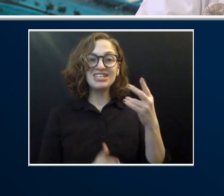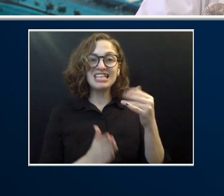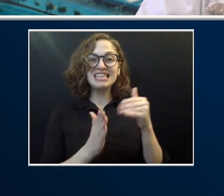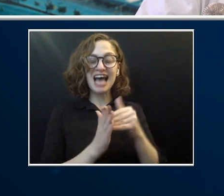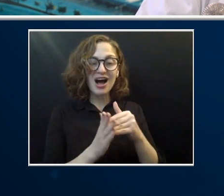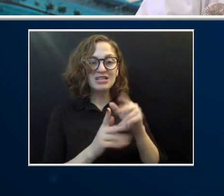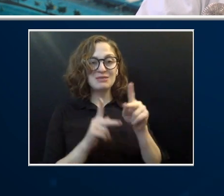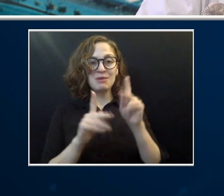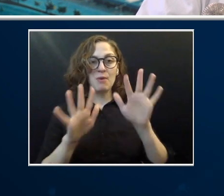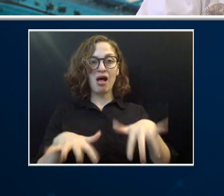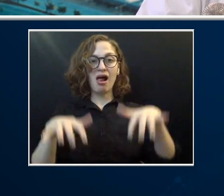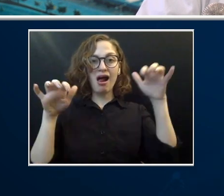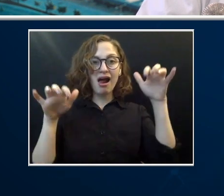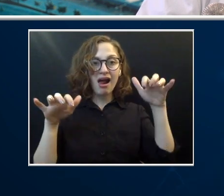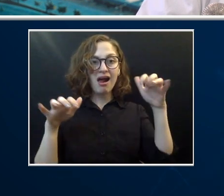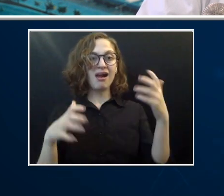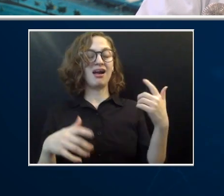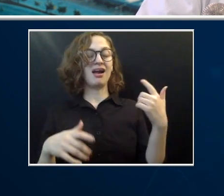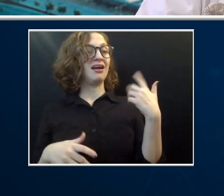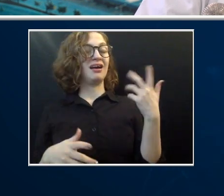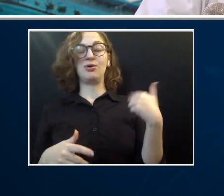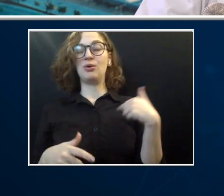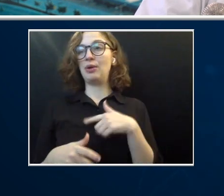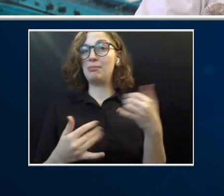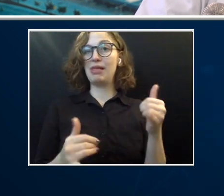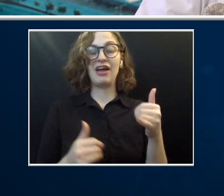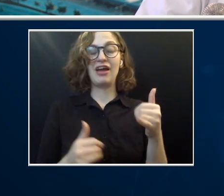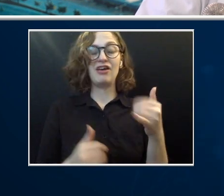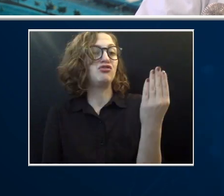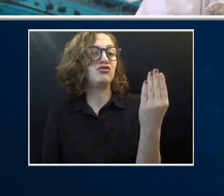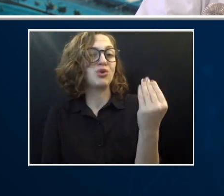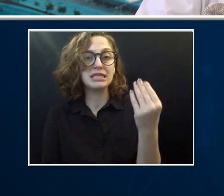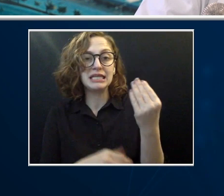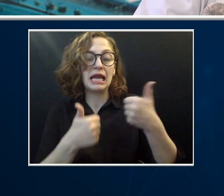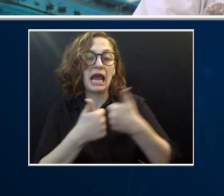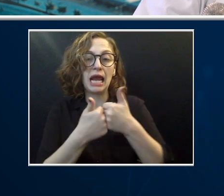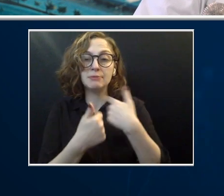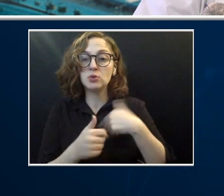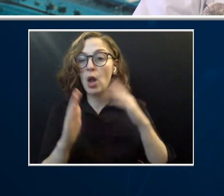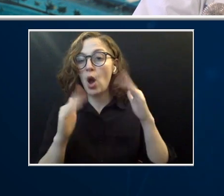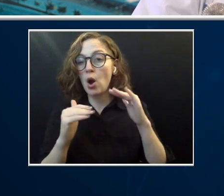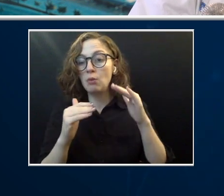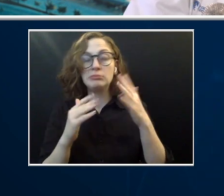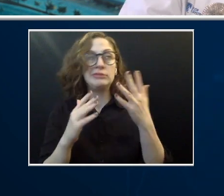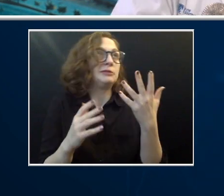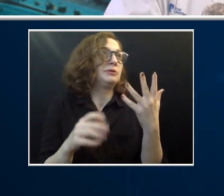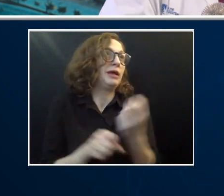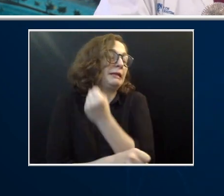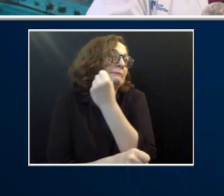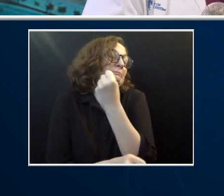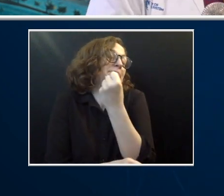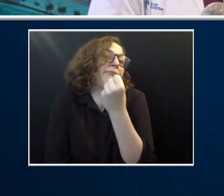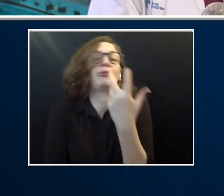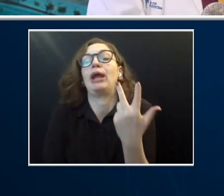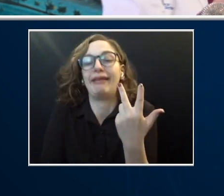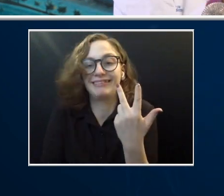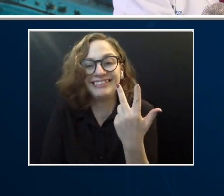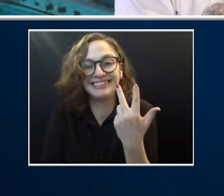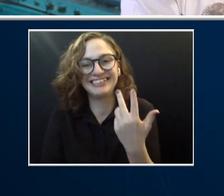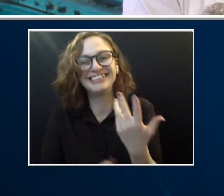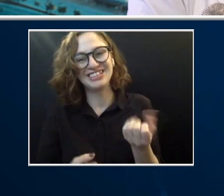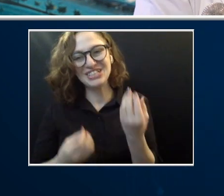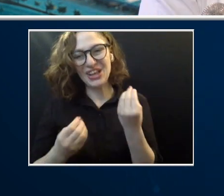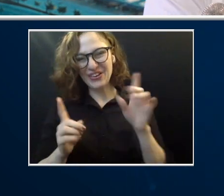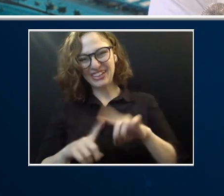like 3-11 or something. Yeah, these are a little different days now, right? Some folks in the Chiefs organization have praised this it's